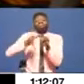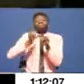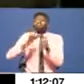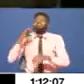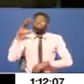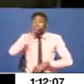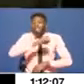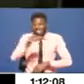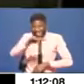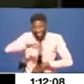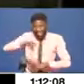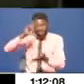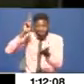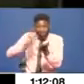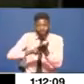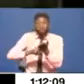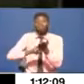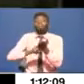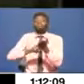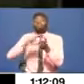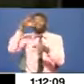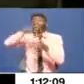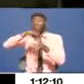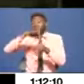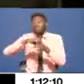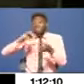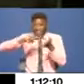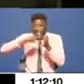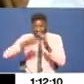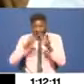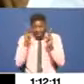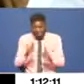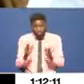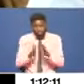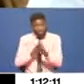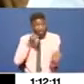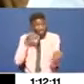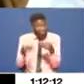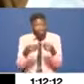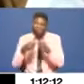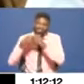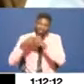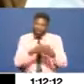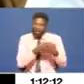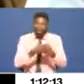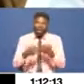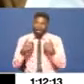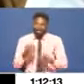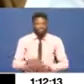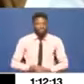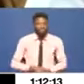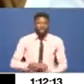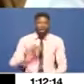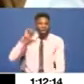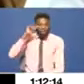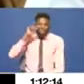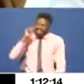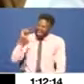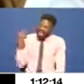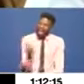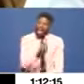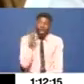which caused difficulties for persons living with disabilities. Mombasa peke yake kuna